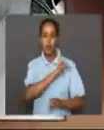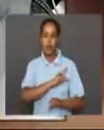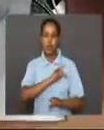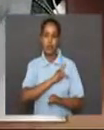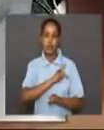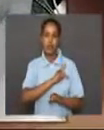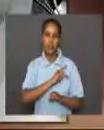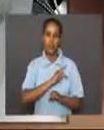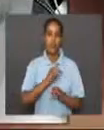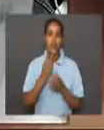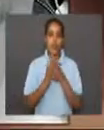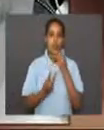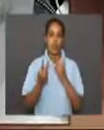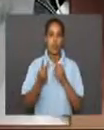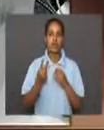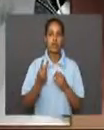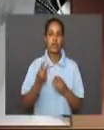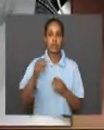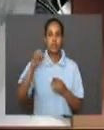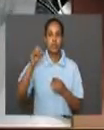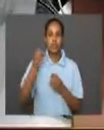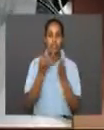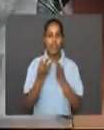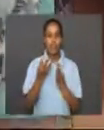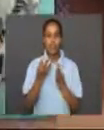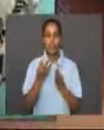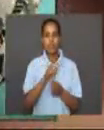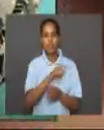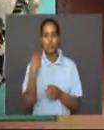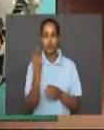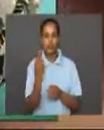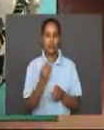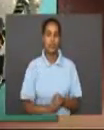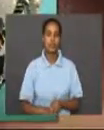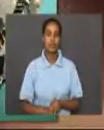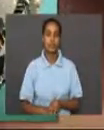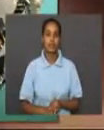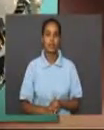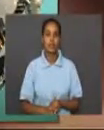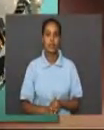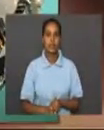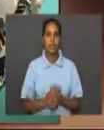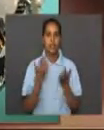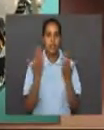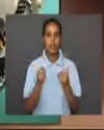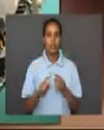Hello, teacher. Hello, students. Welcome to today's lesson on the